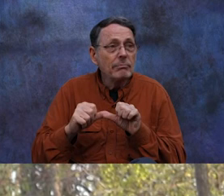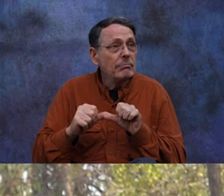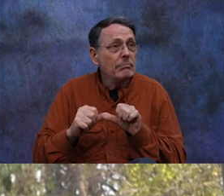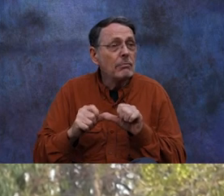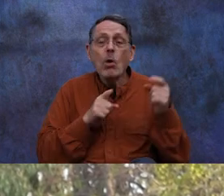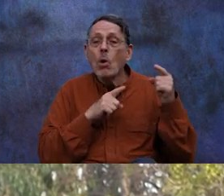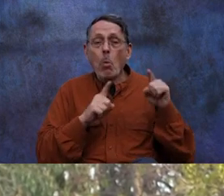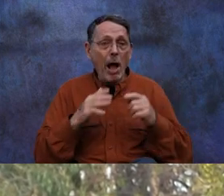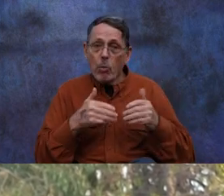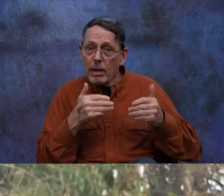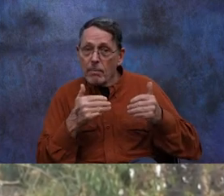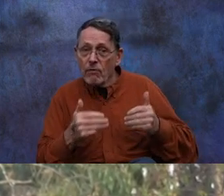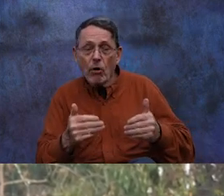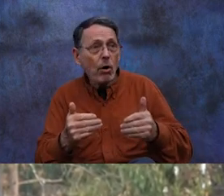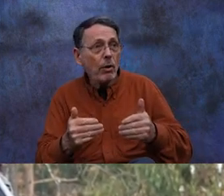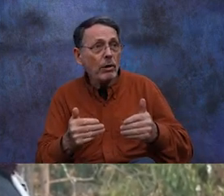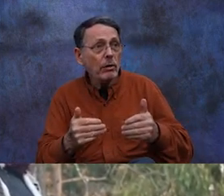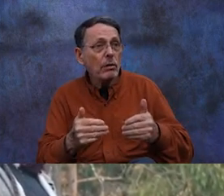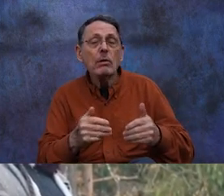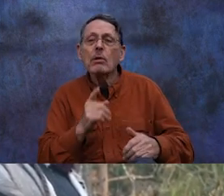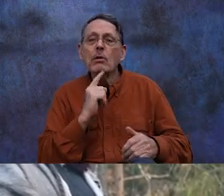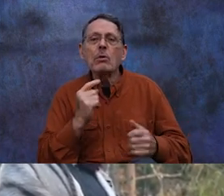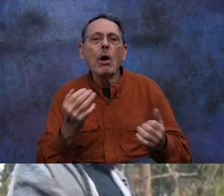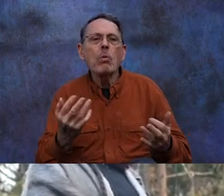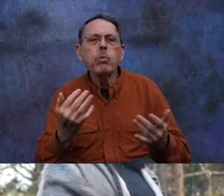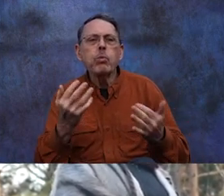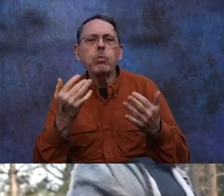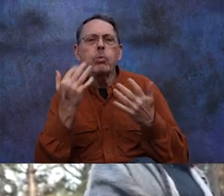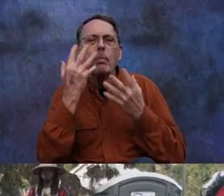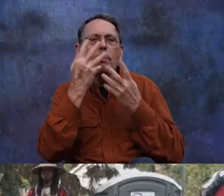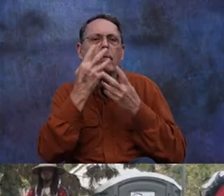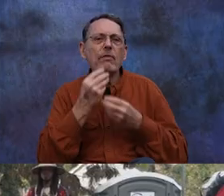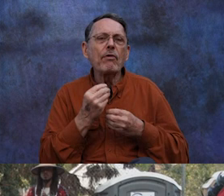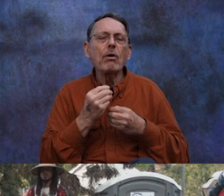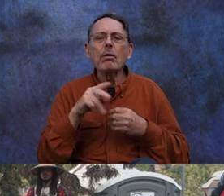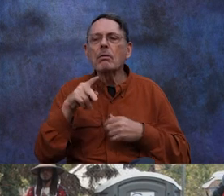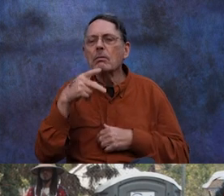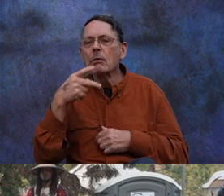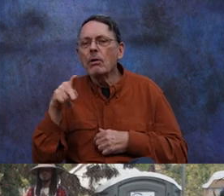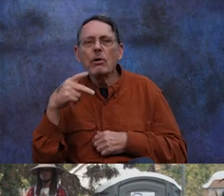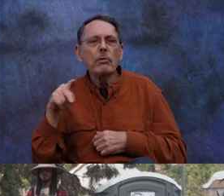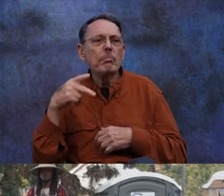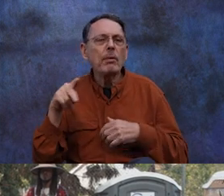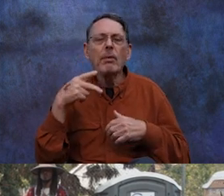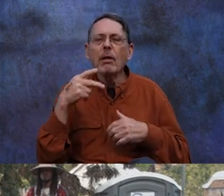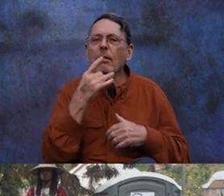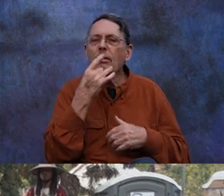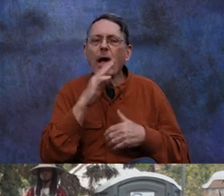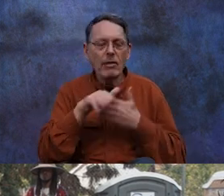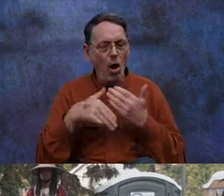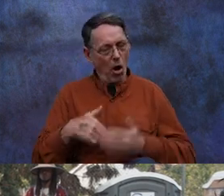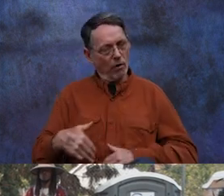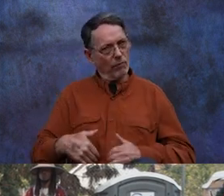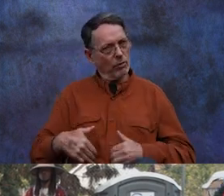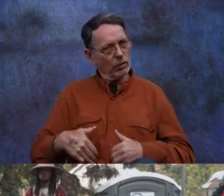As we move forward, you are bathed in a beautiful indigo light, and all your